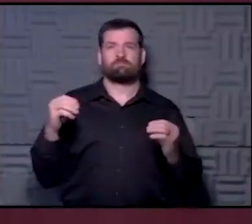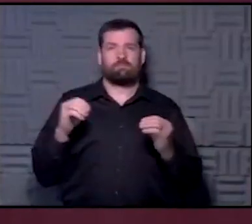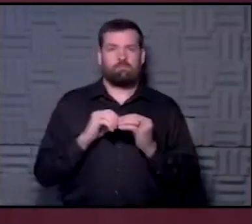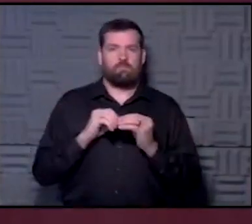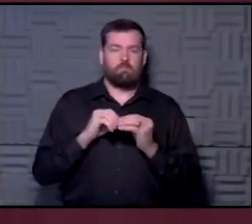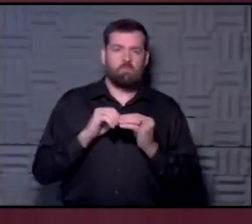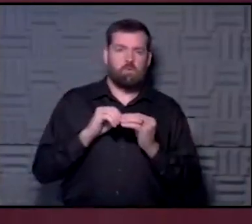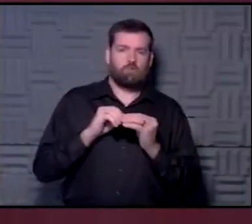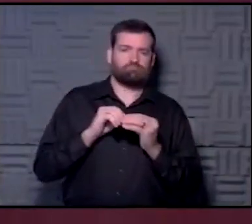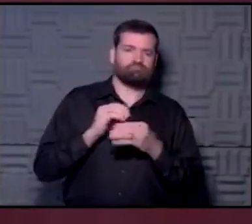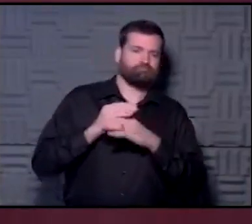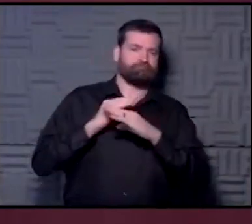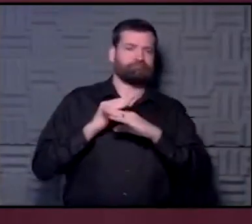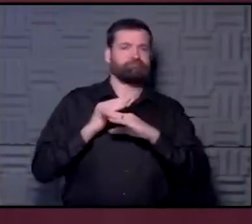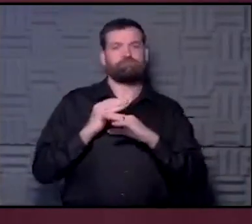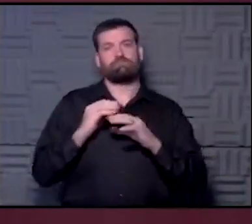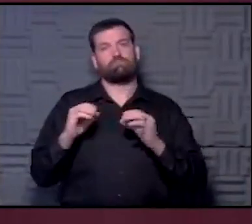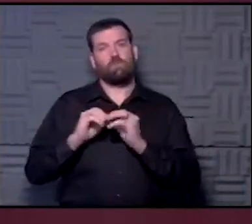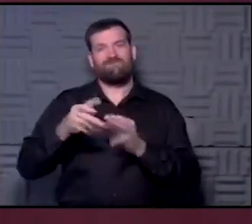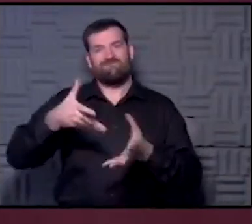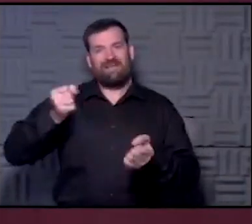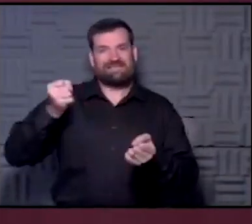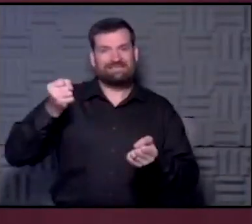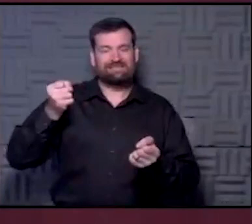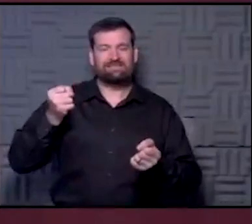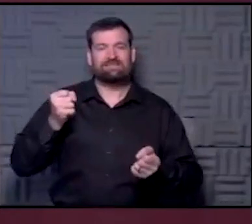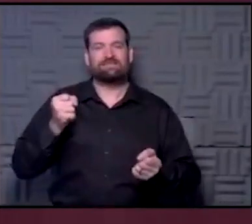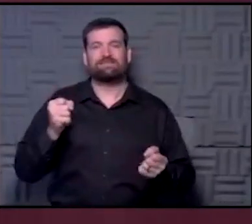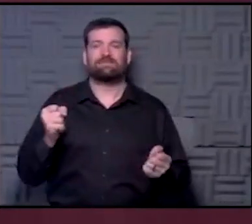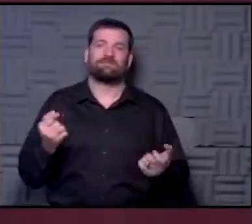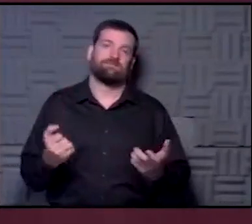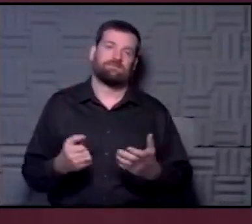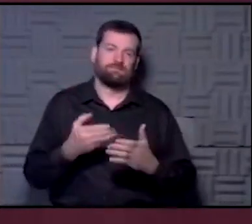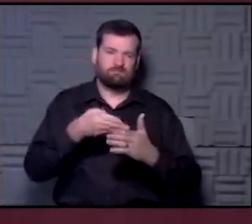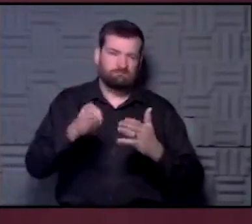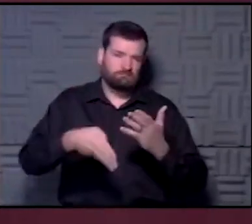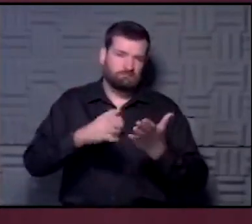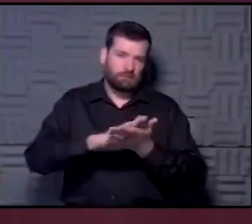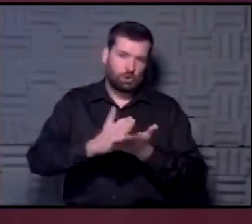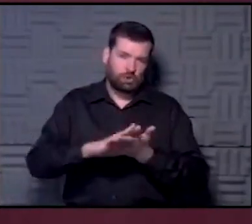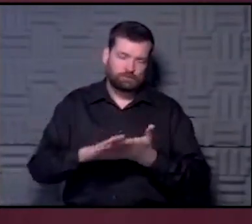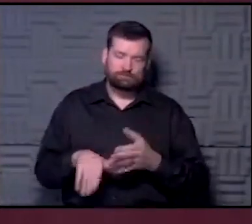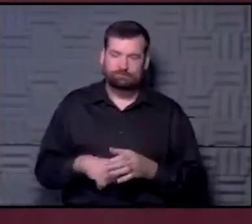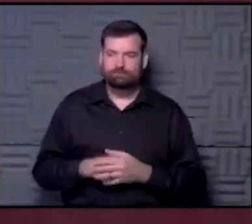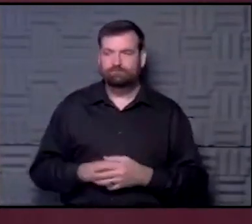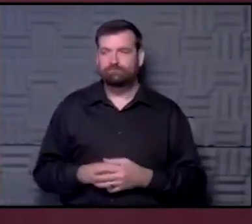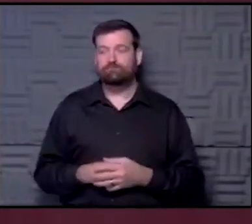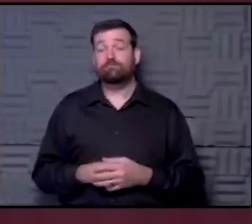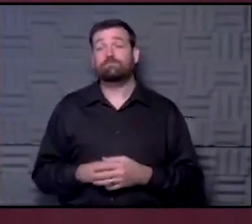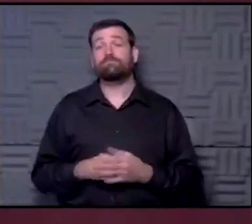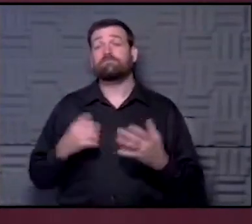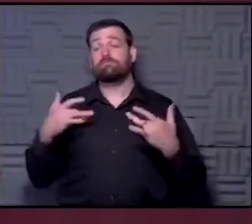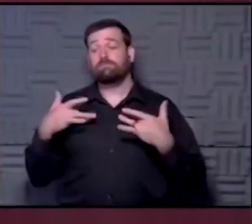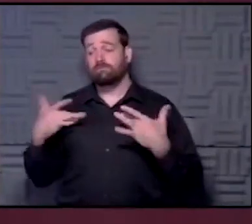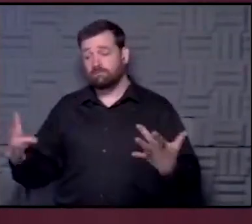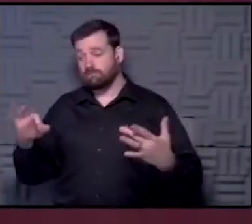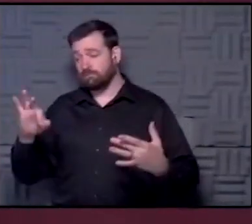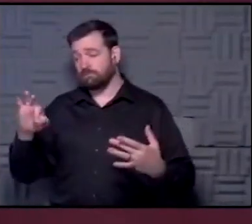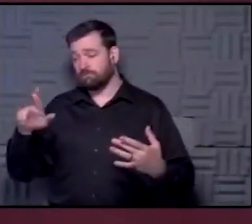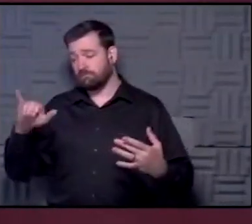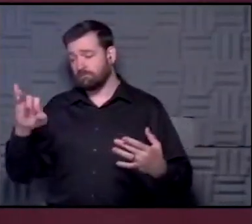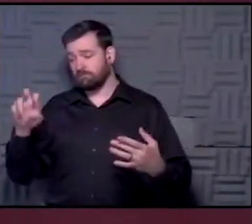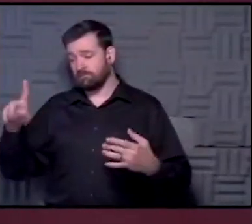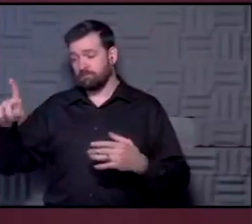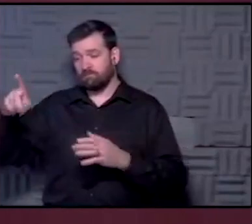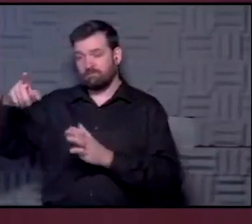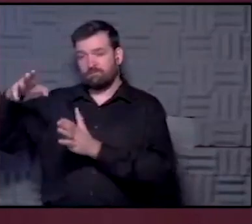sealed, so you get kind of a quicker result Crunch, in a faster time. But typical fryers, you're